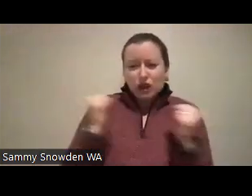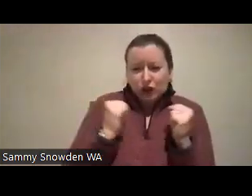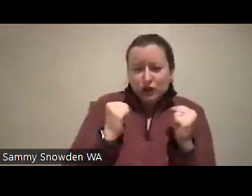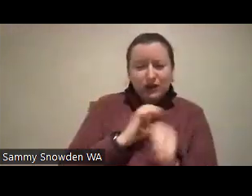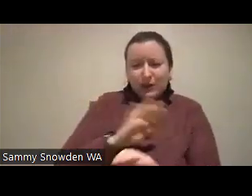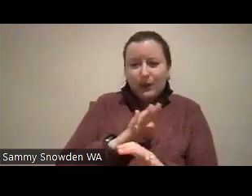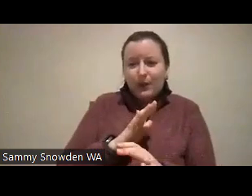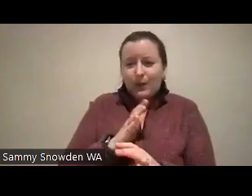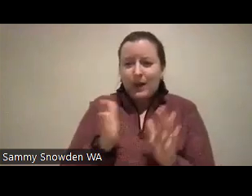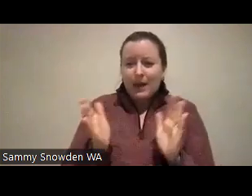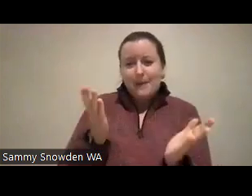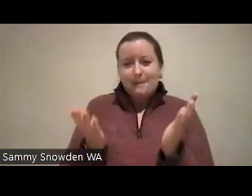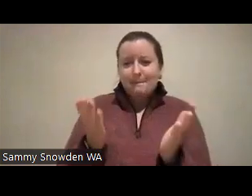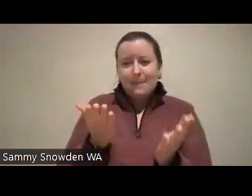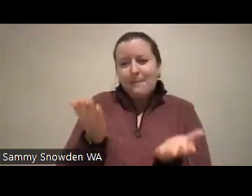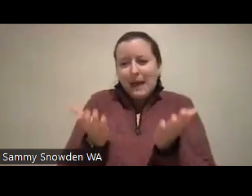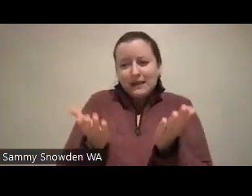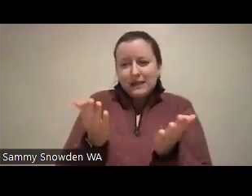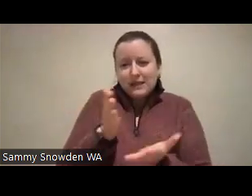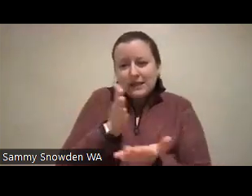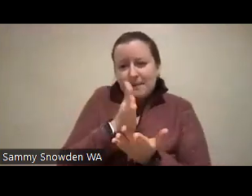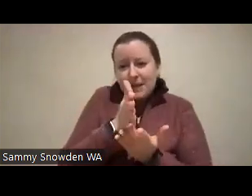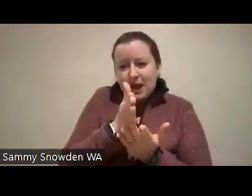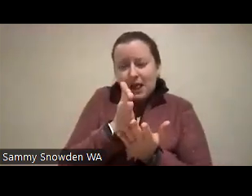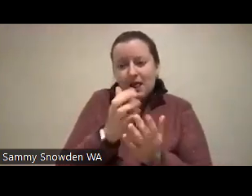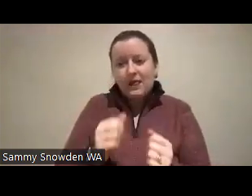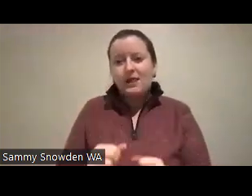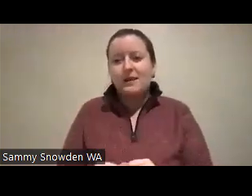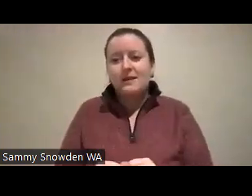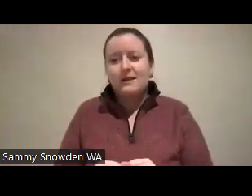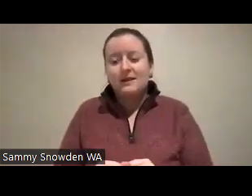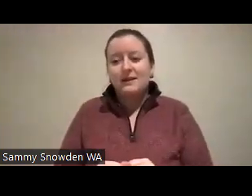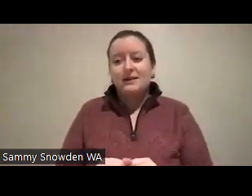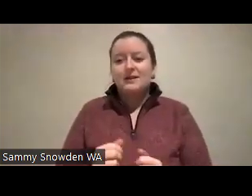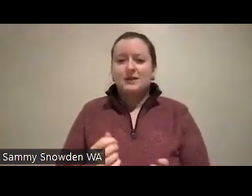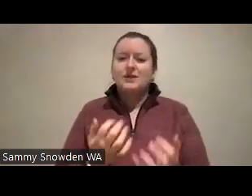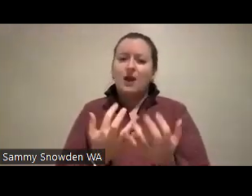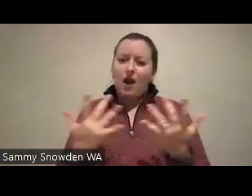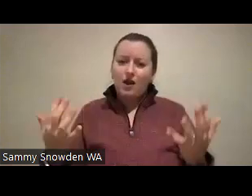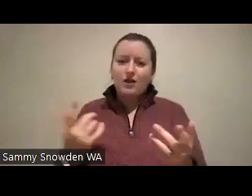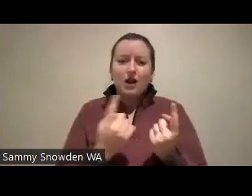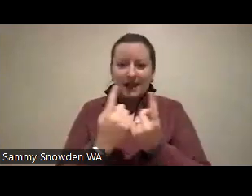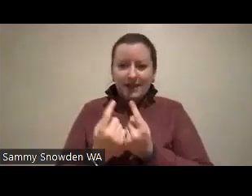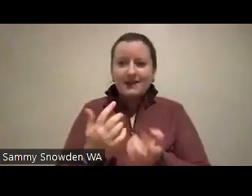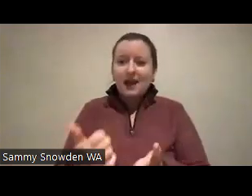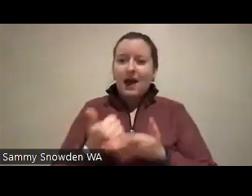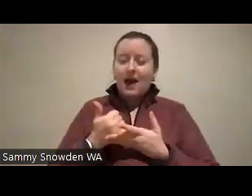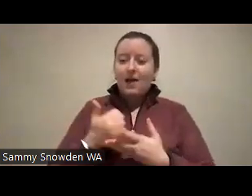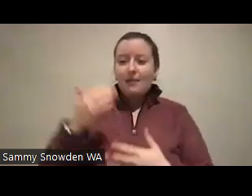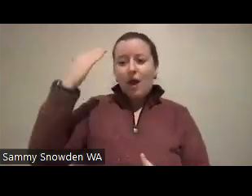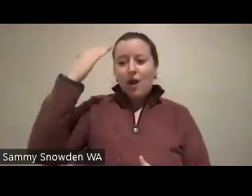these things will have an impact on how your brain starts to relax and go into that